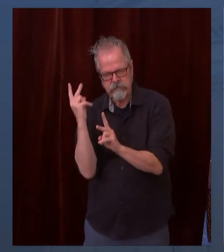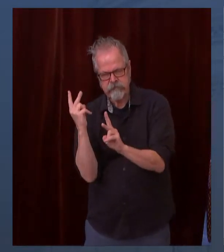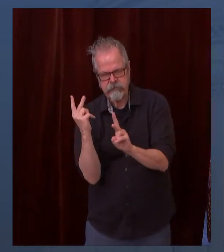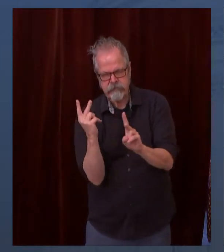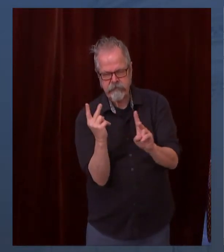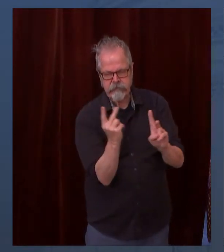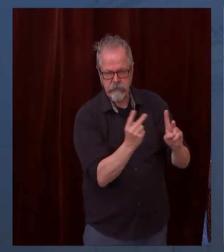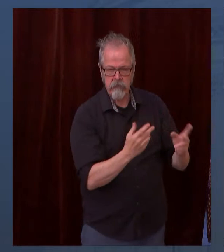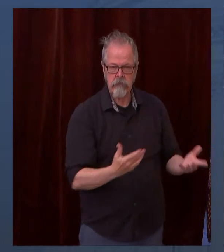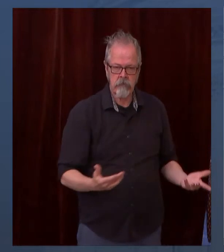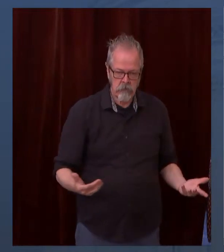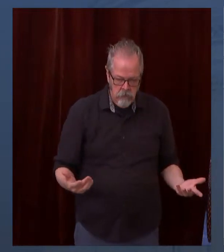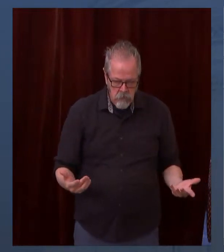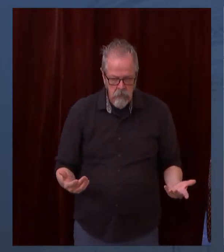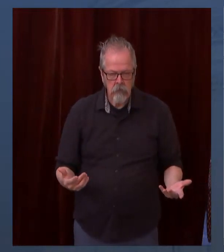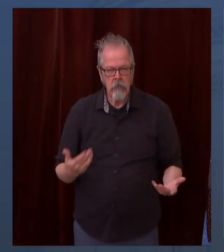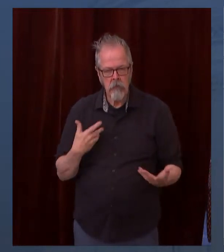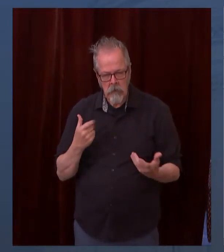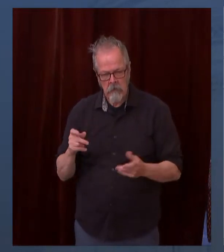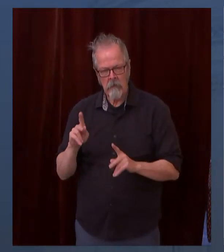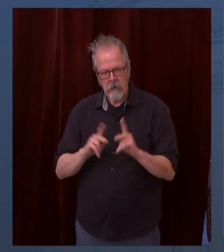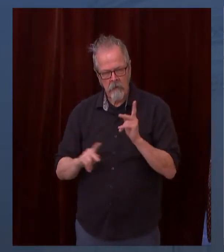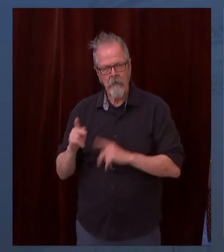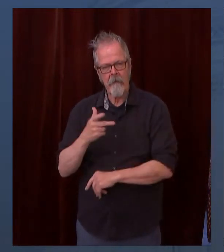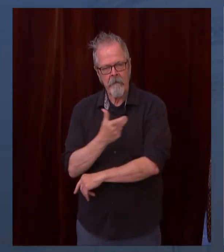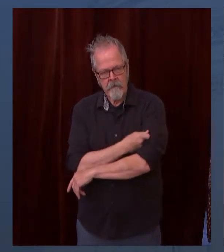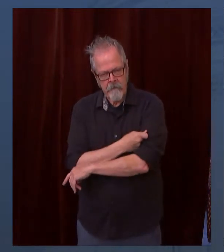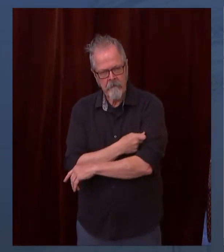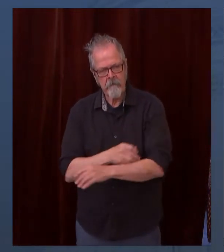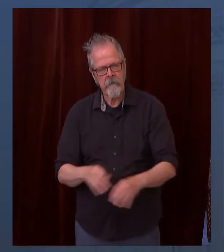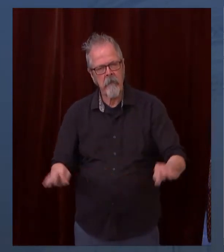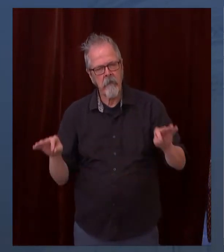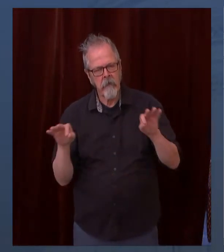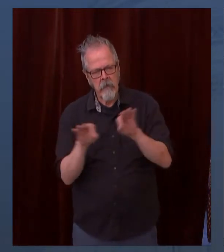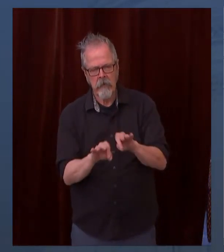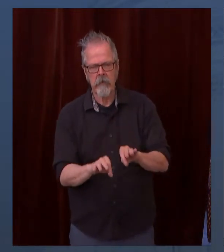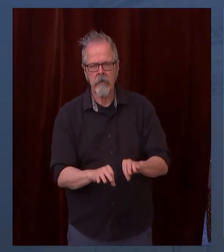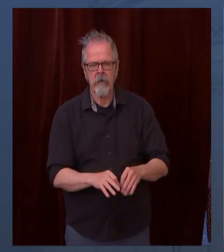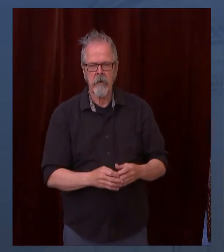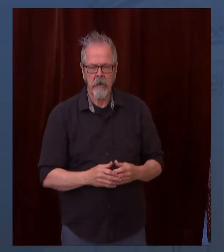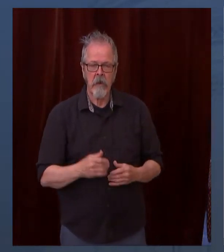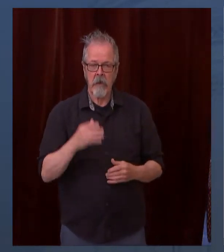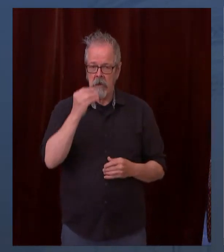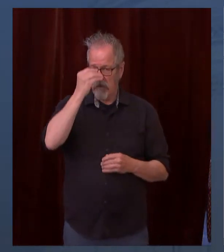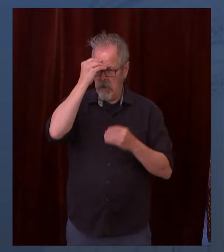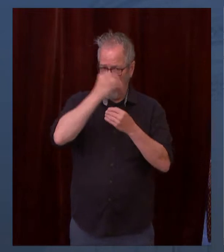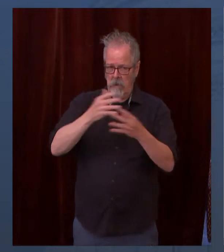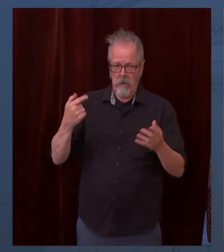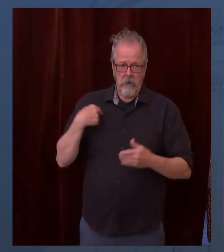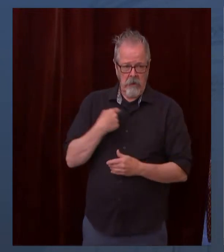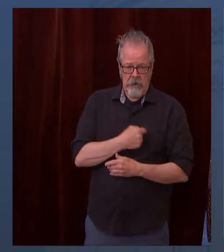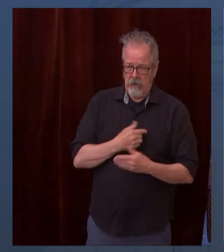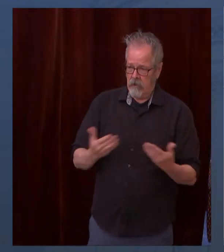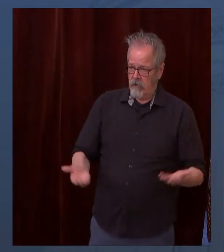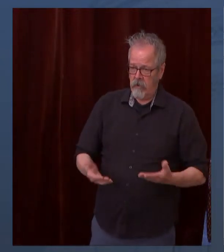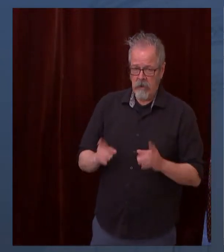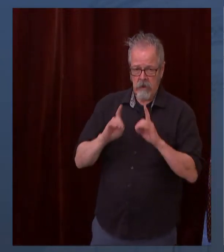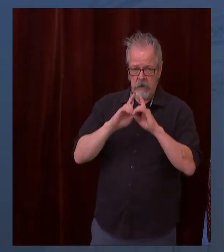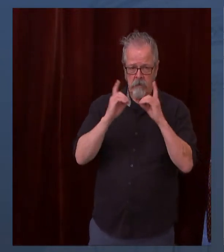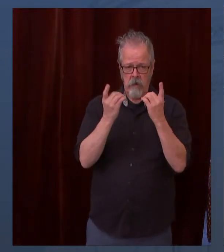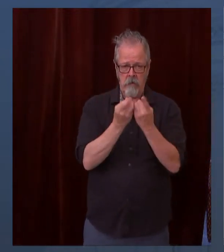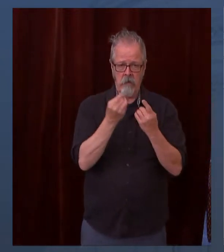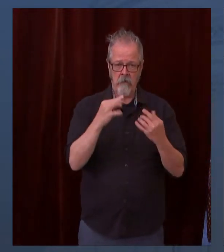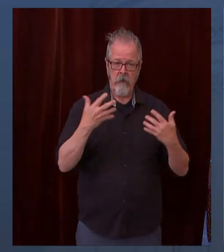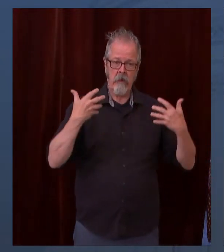continuing to focus, as the governor said, on increasing our distribution of vaccine across the state. We want to make vaccine choice the easy